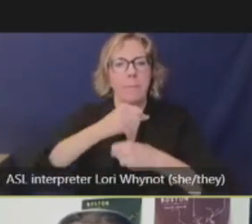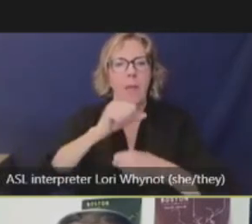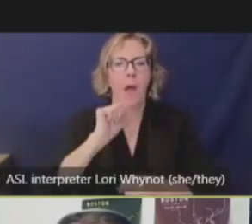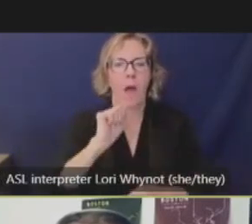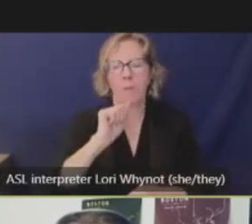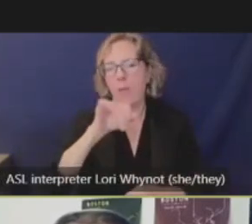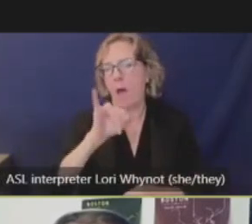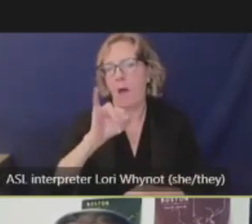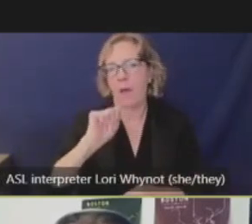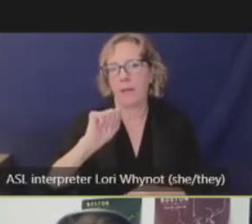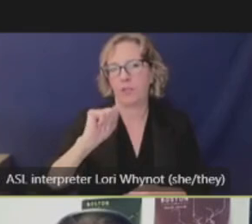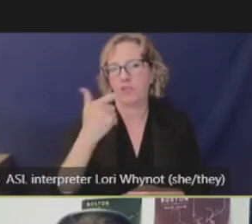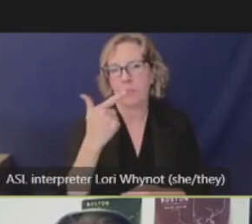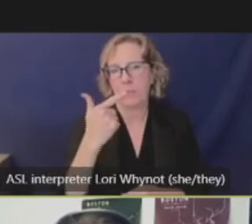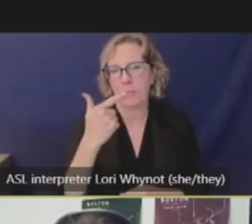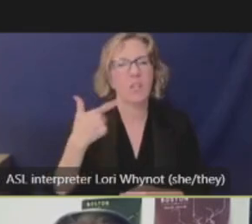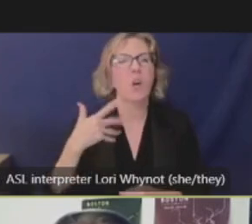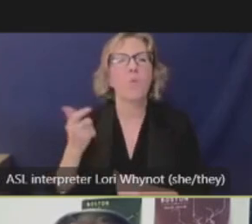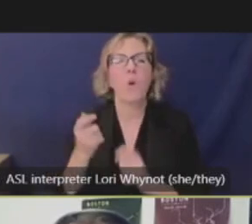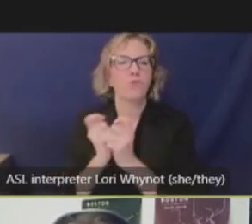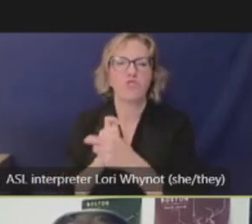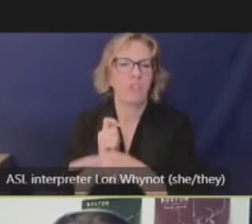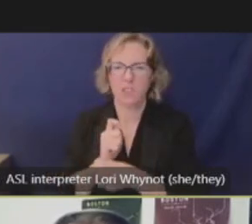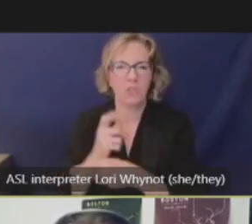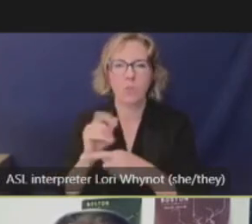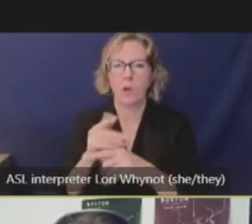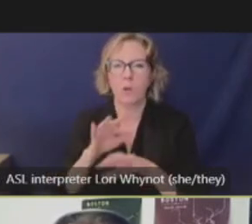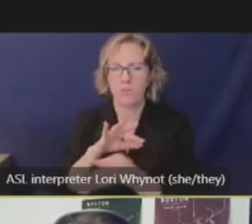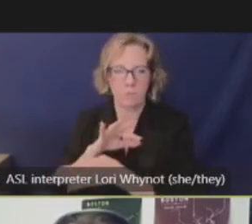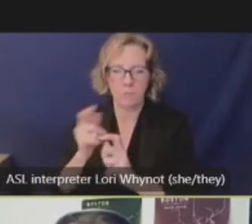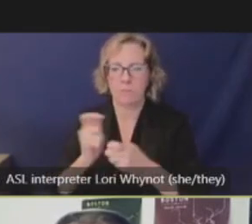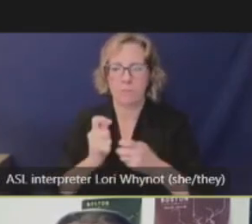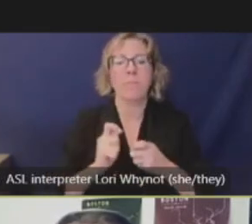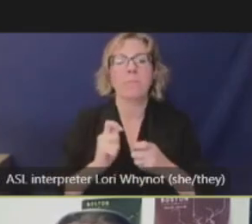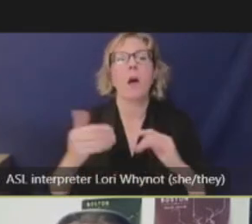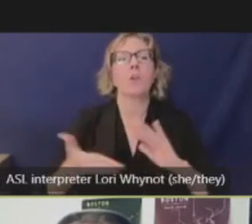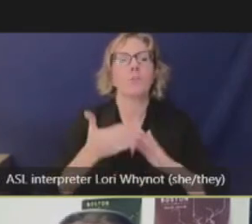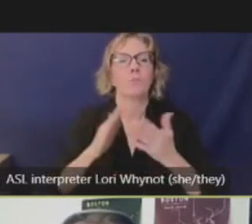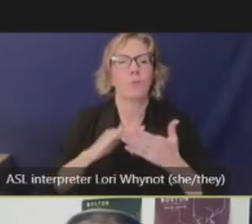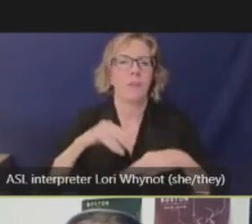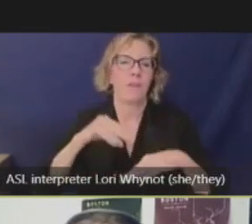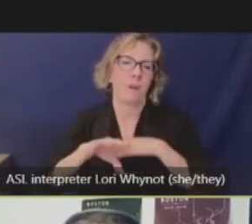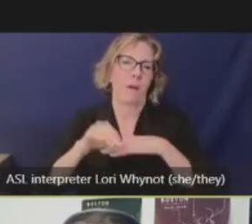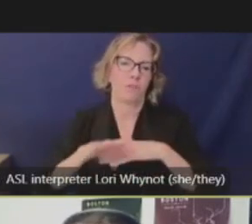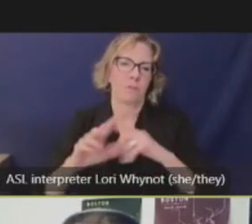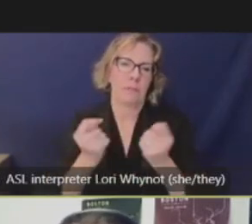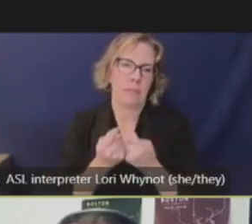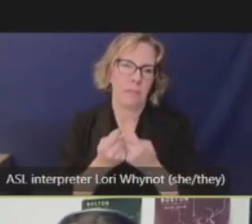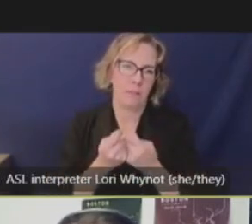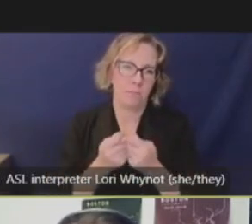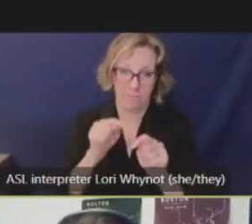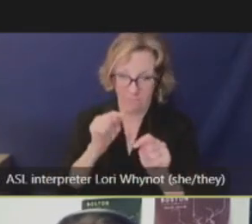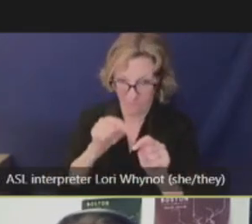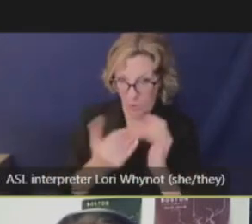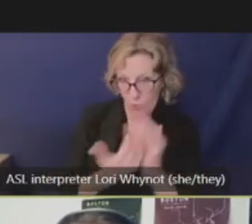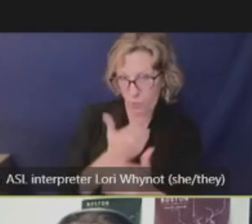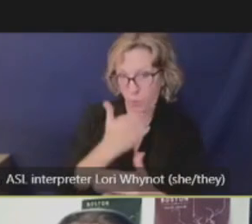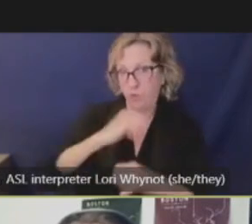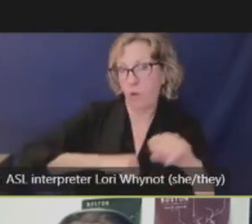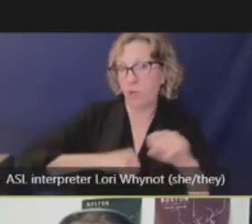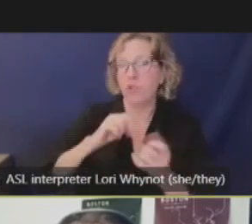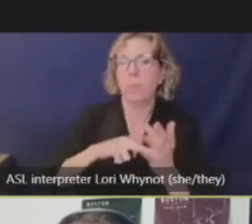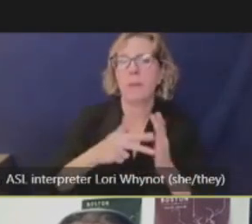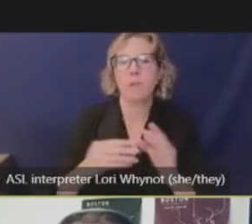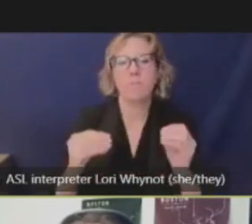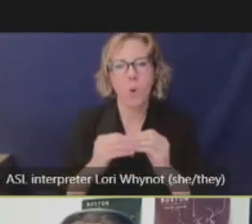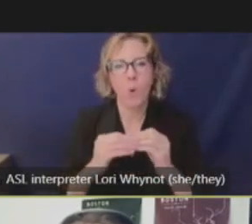replace them with a community advisory team. This is a structure that will be more intentional with how we bring people into the process